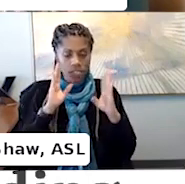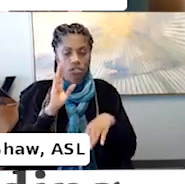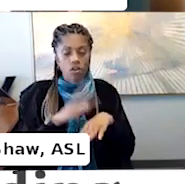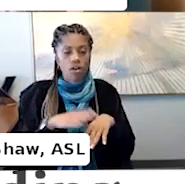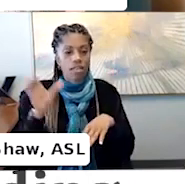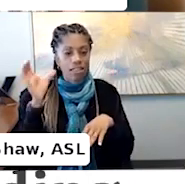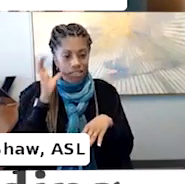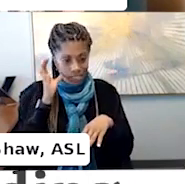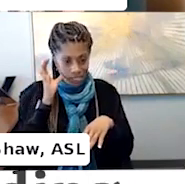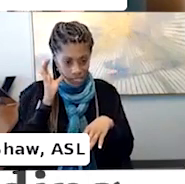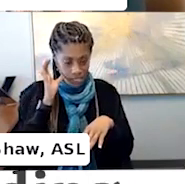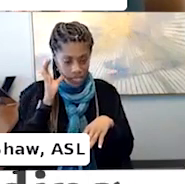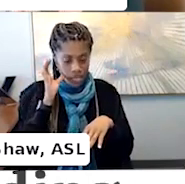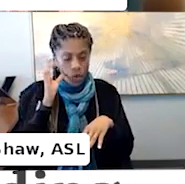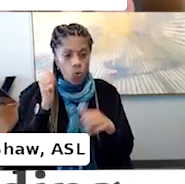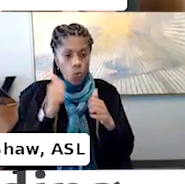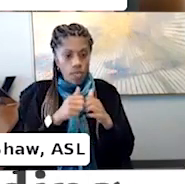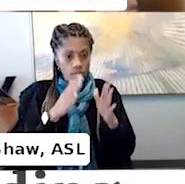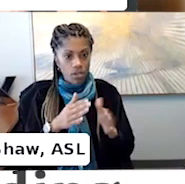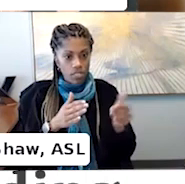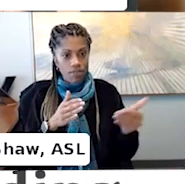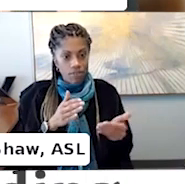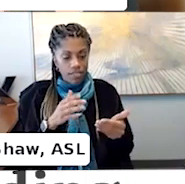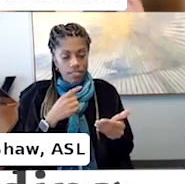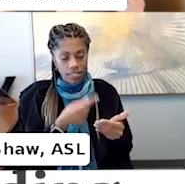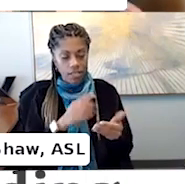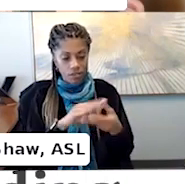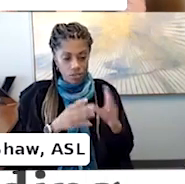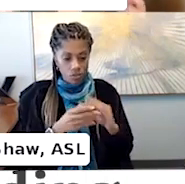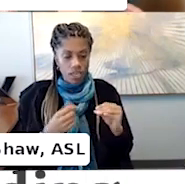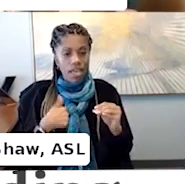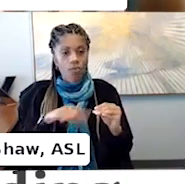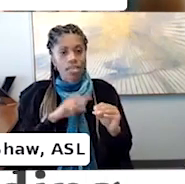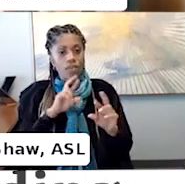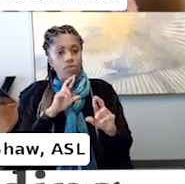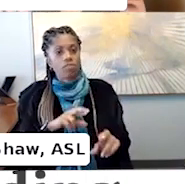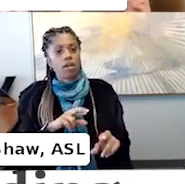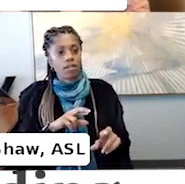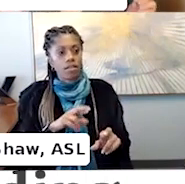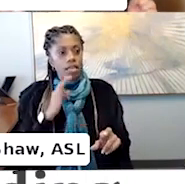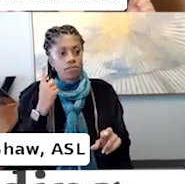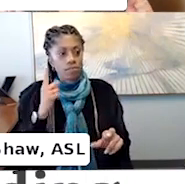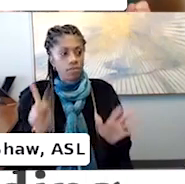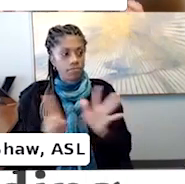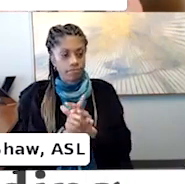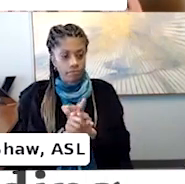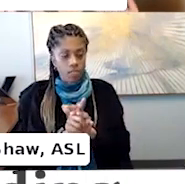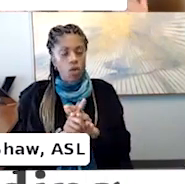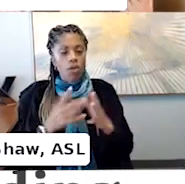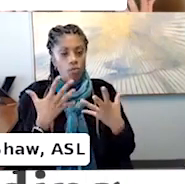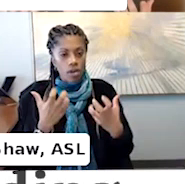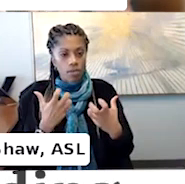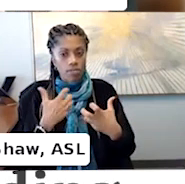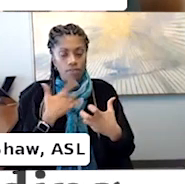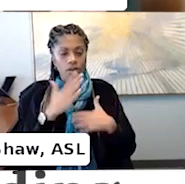folks that they're inviting to tell their story, and making sure that they're responding to their needs, their questions, their concerns, so they can feel comfortable, excited,